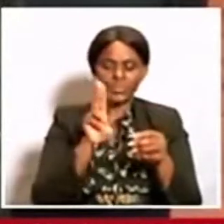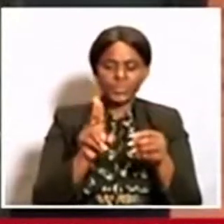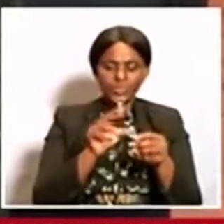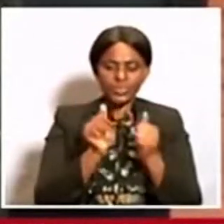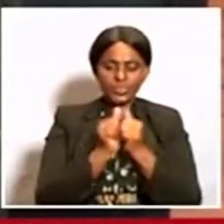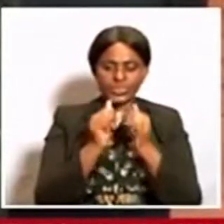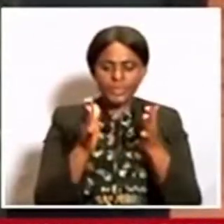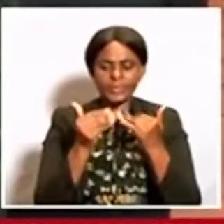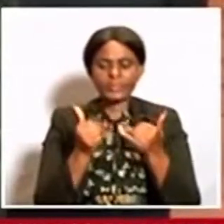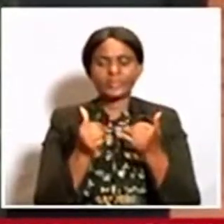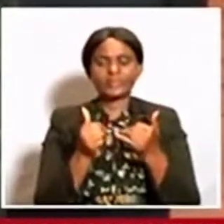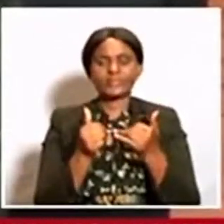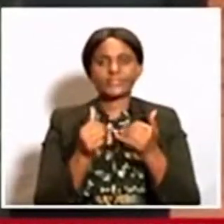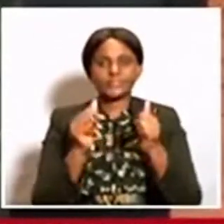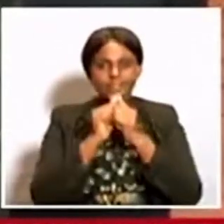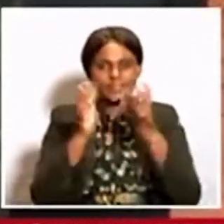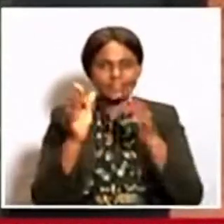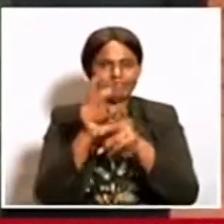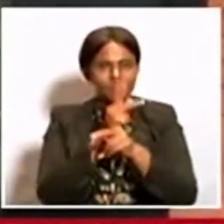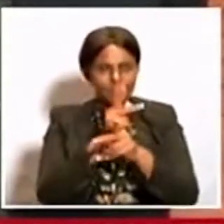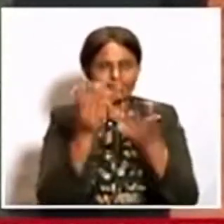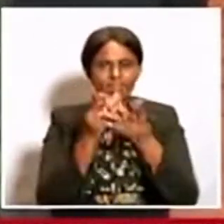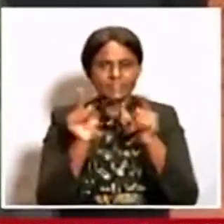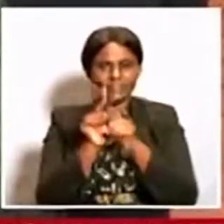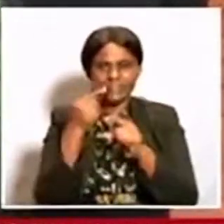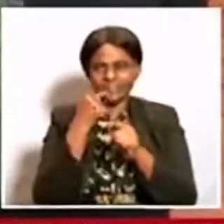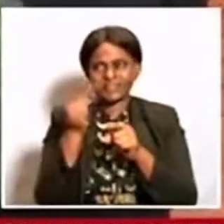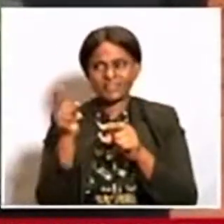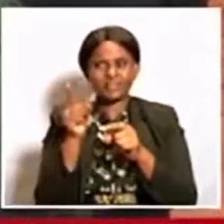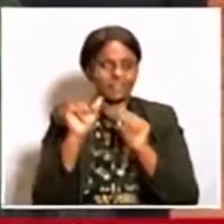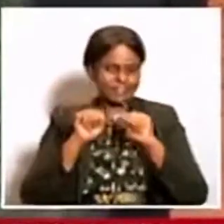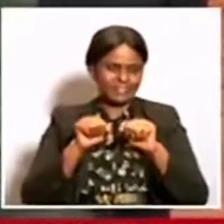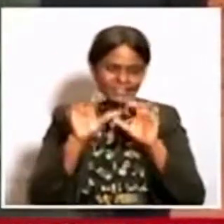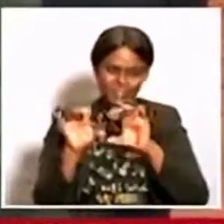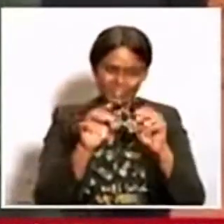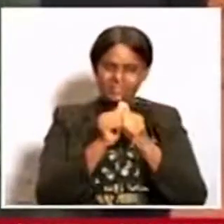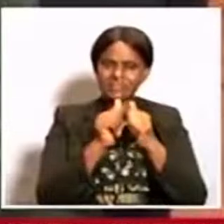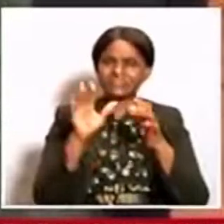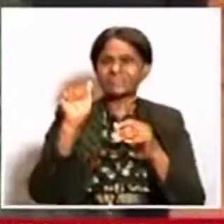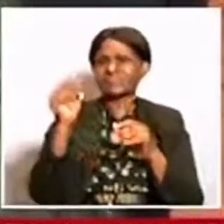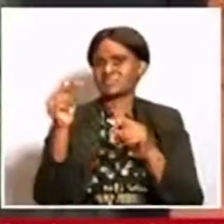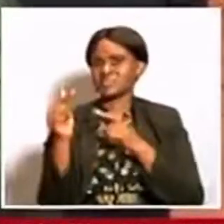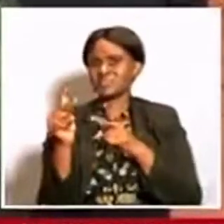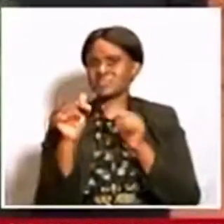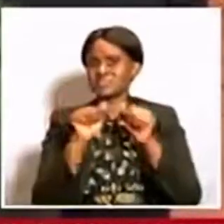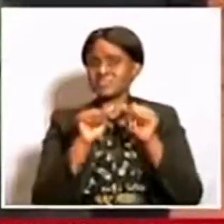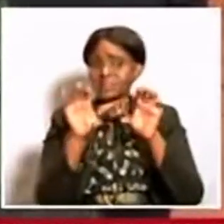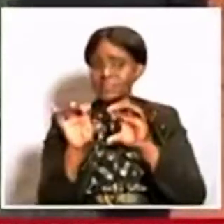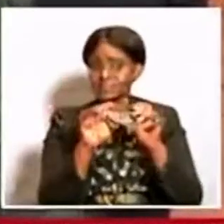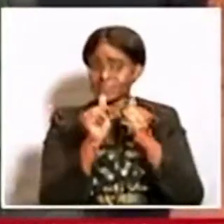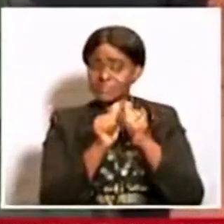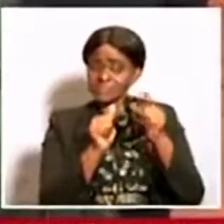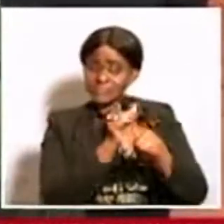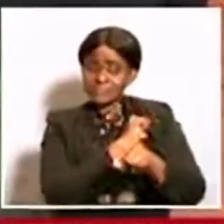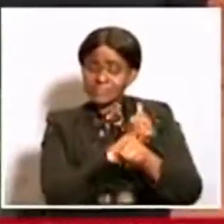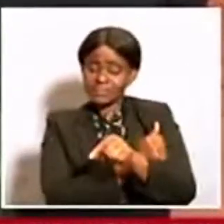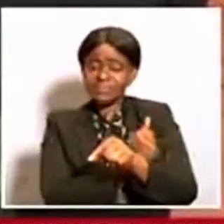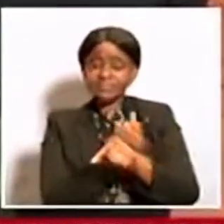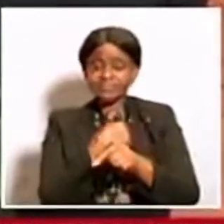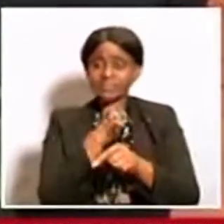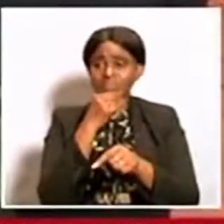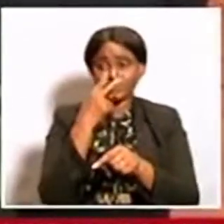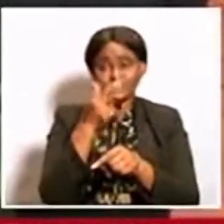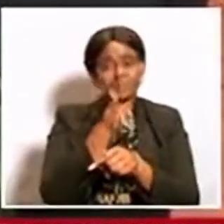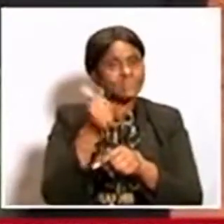without care. And they tell you that we can do without Attorney General. We can do without this authority. I've not seen